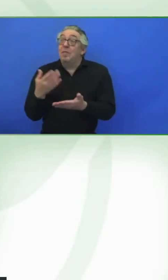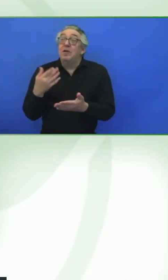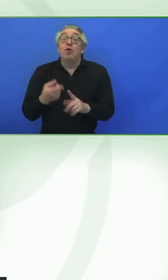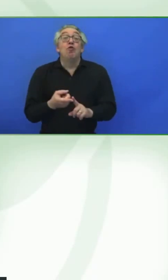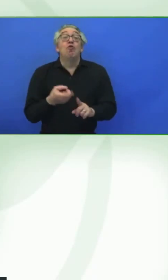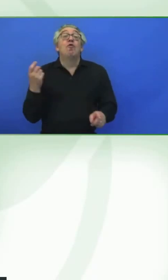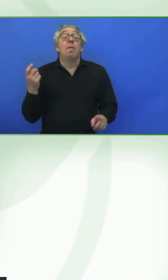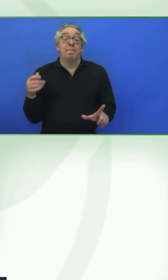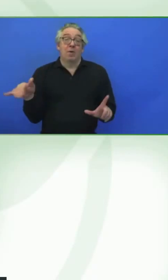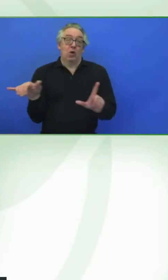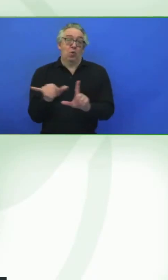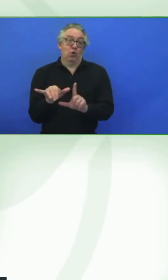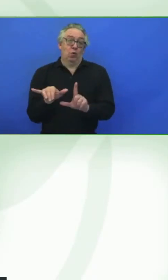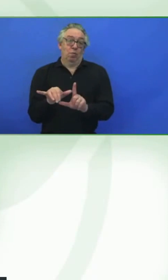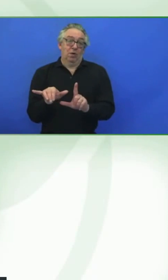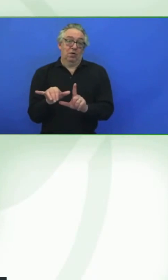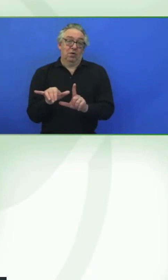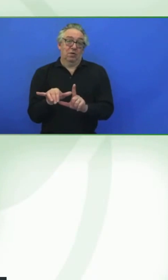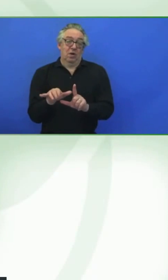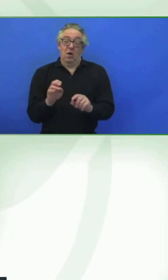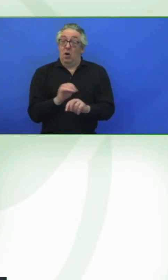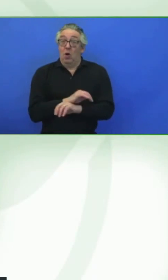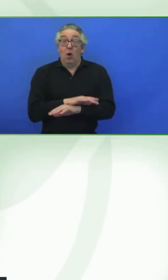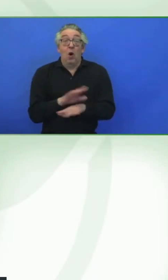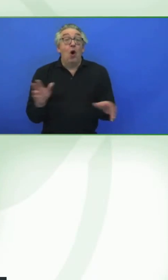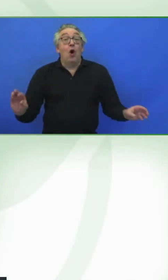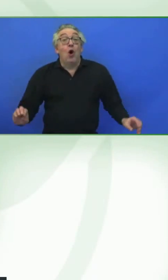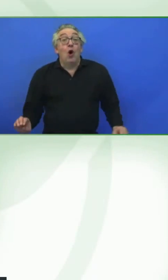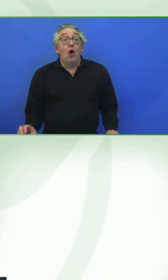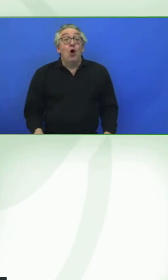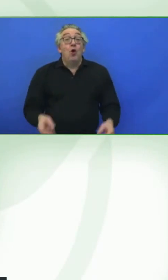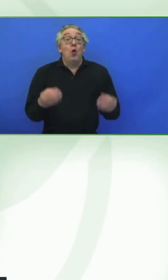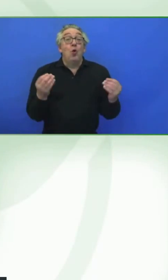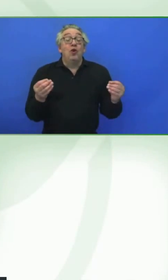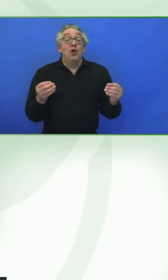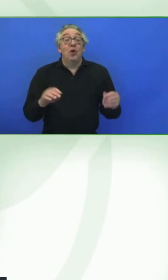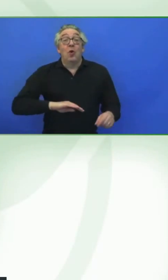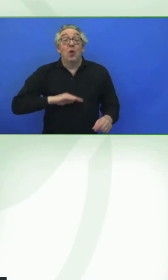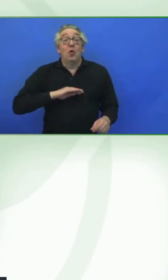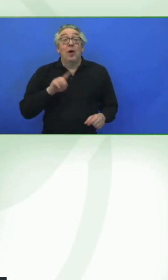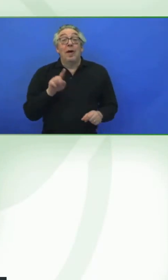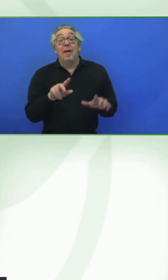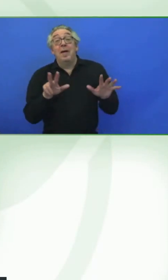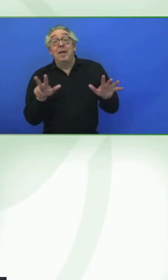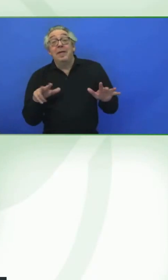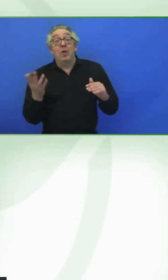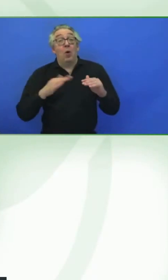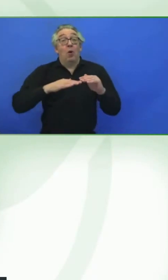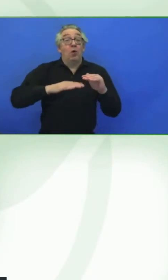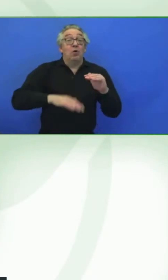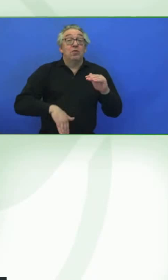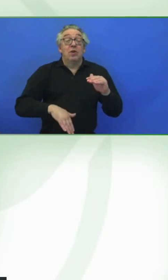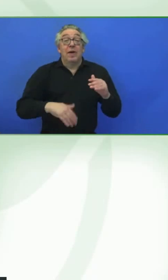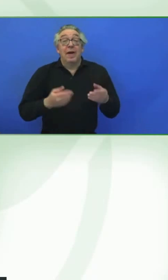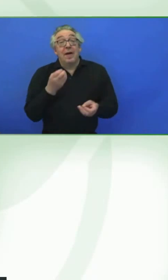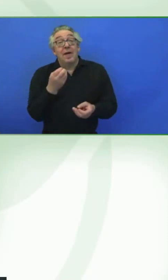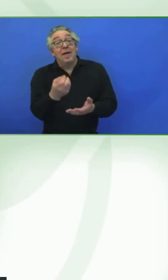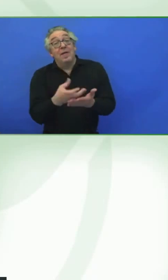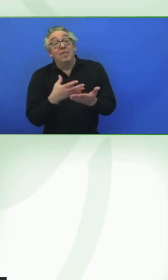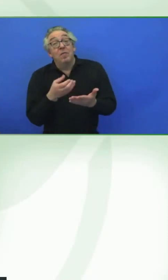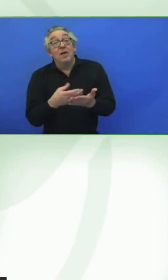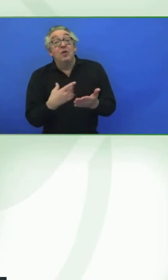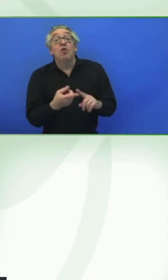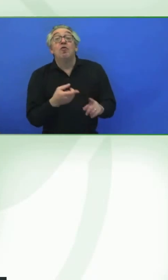18 or younger, who can hear, will use YouTube to get their